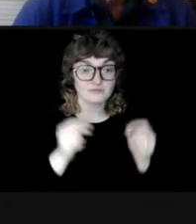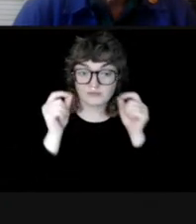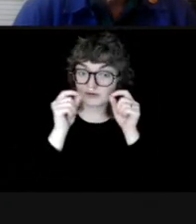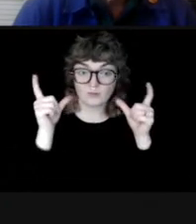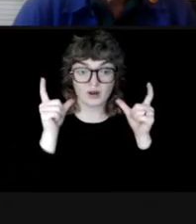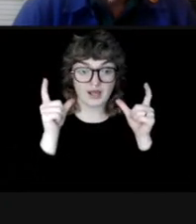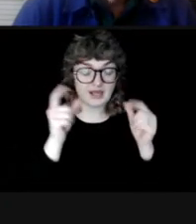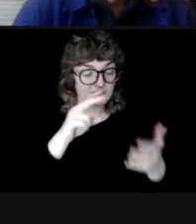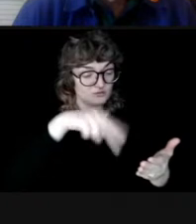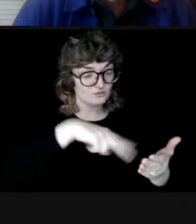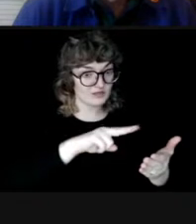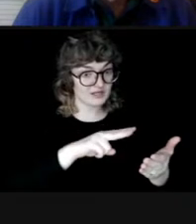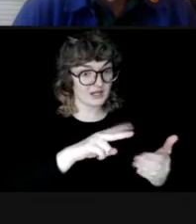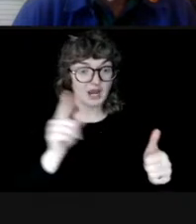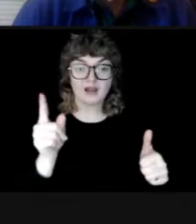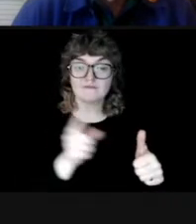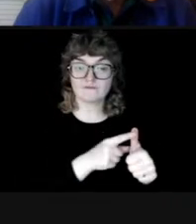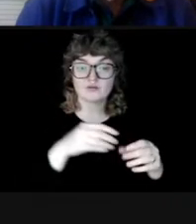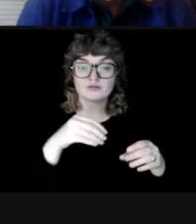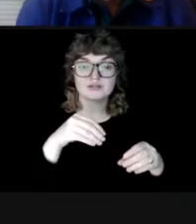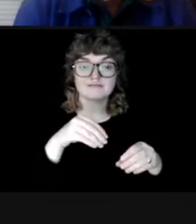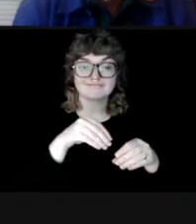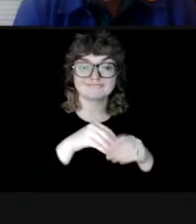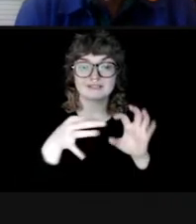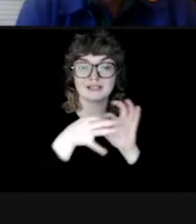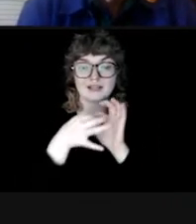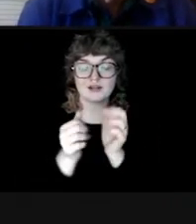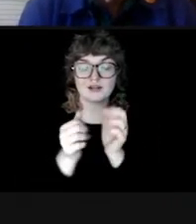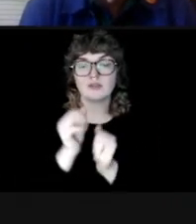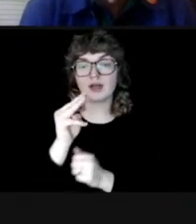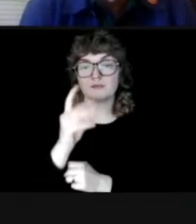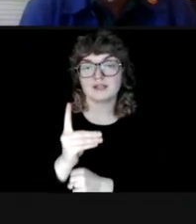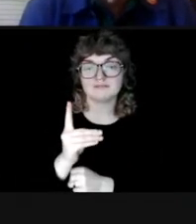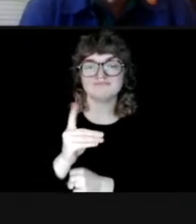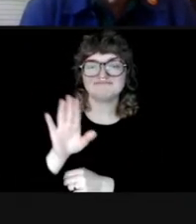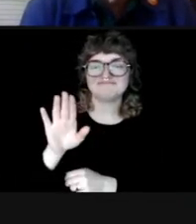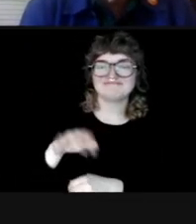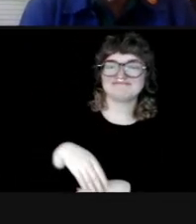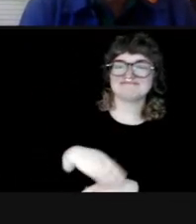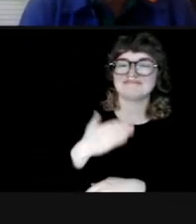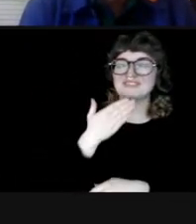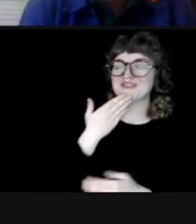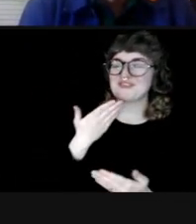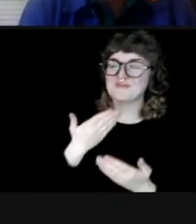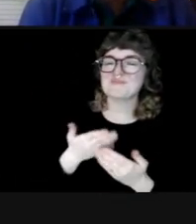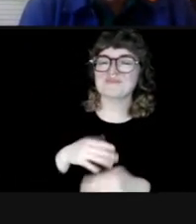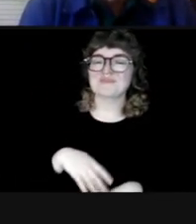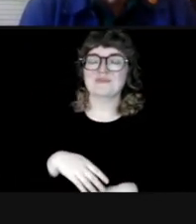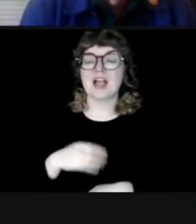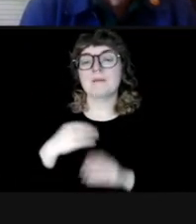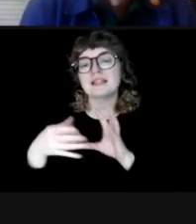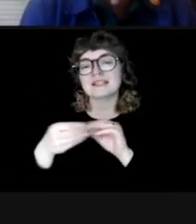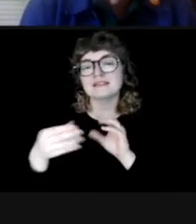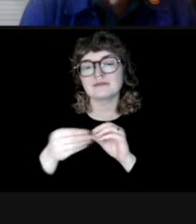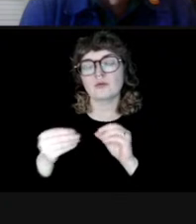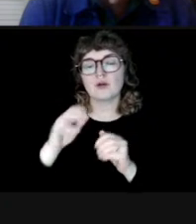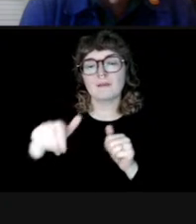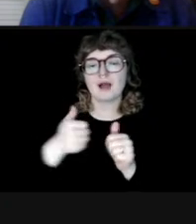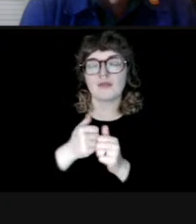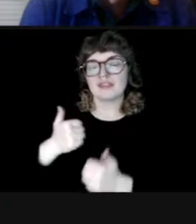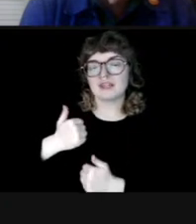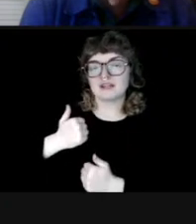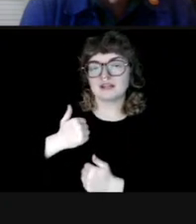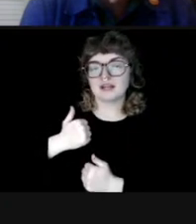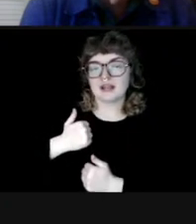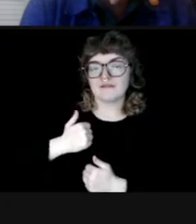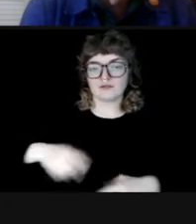in firsts that you've seen. I think, you know, I've been telling the story of the Naval Academy because it's so fascinating. I mean, I can't